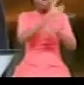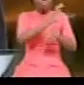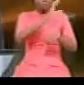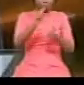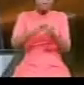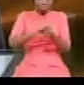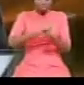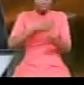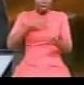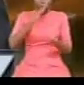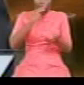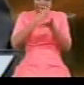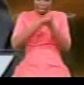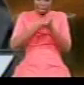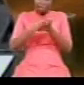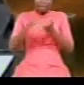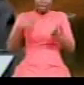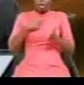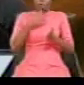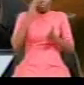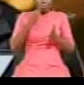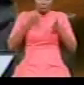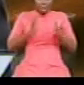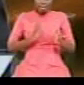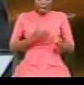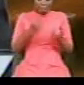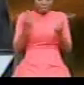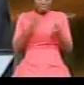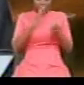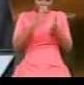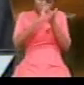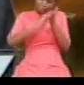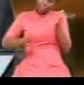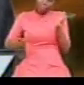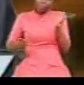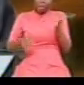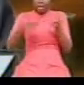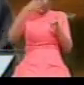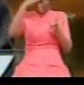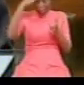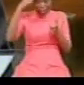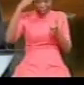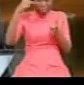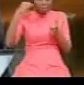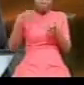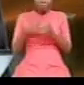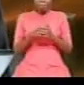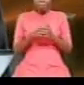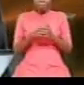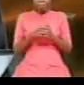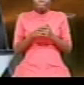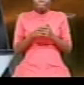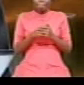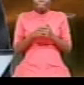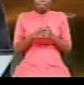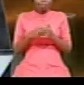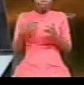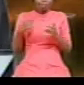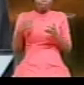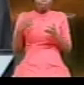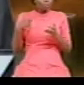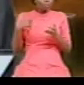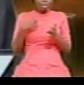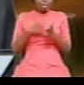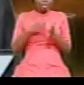be made whole. We should let our sin be blotted away, because they will not enable us, allow us to go at the